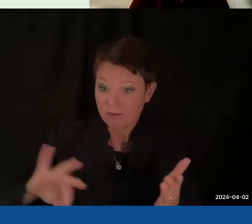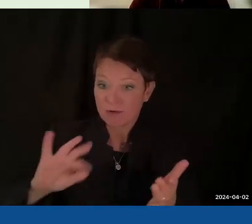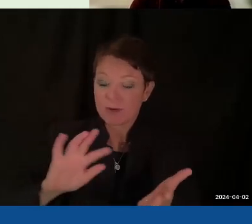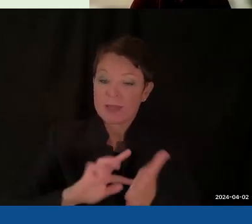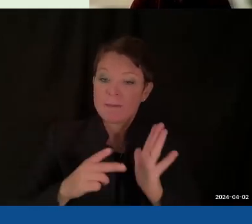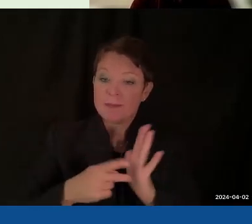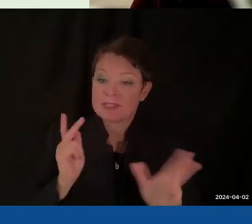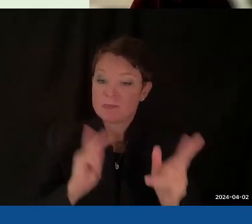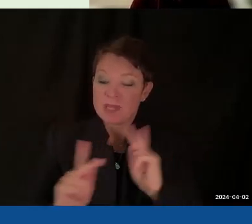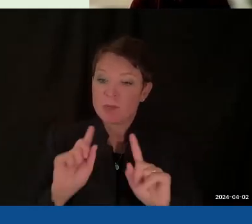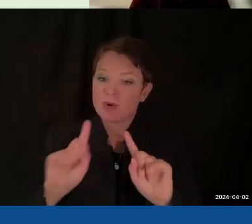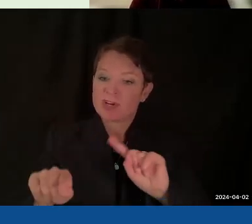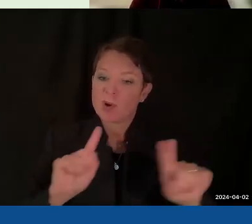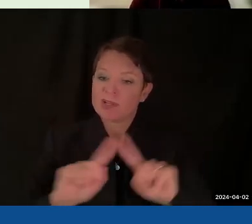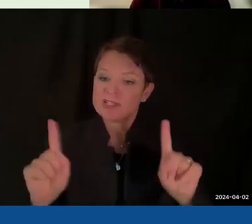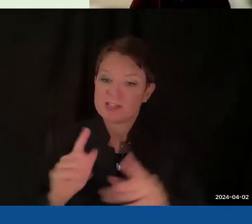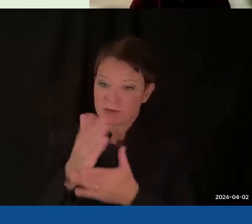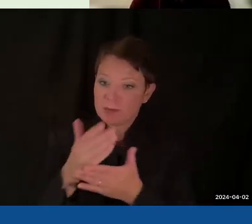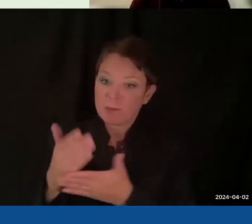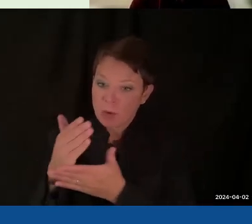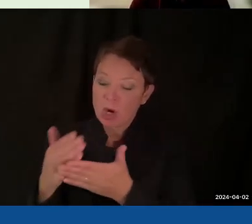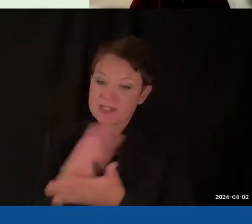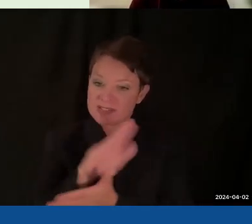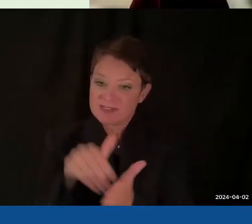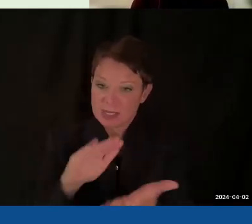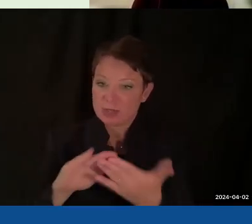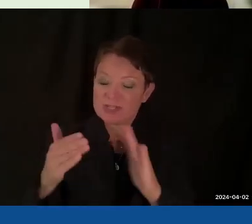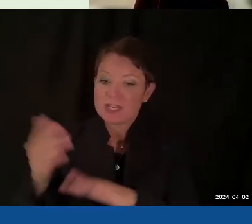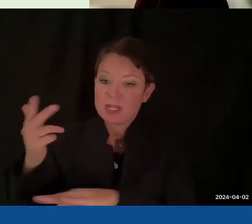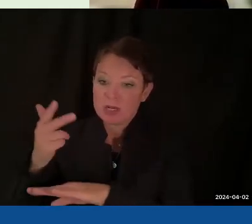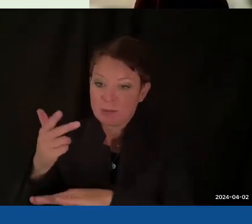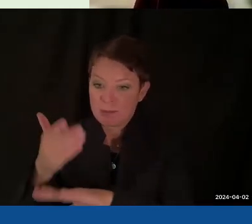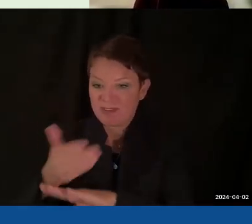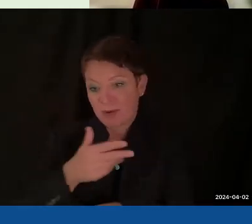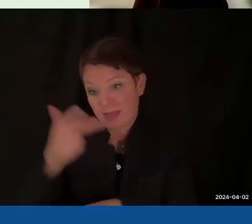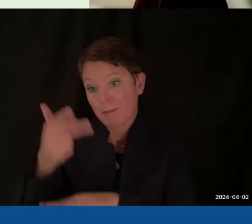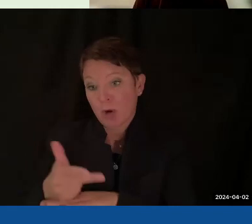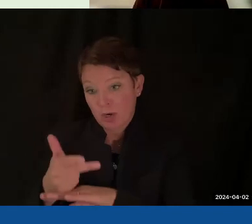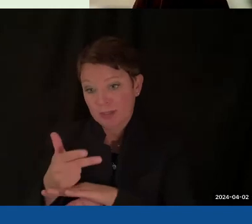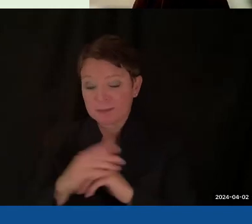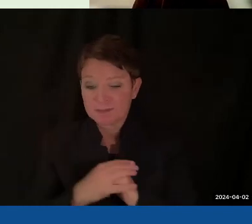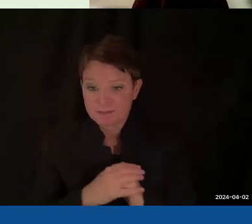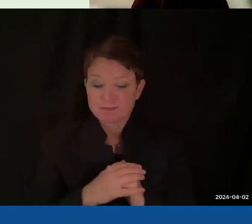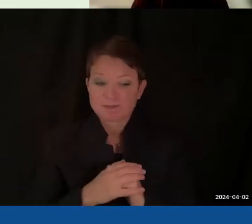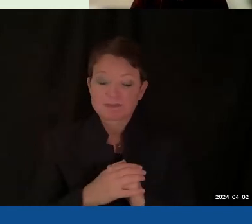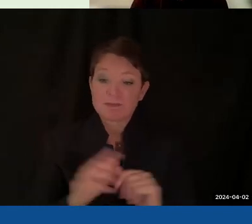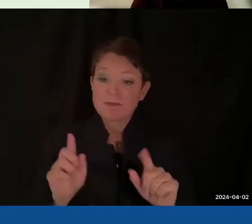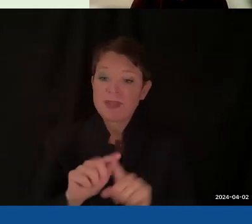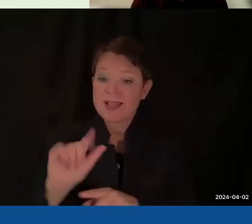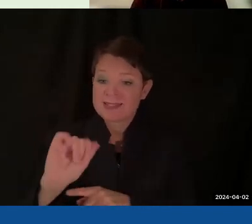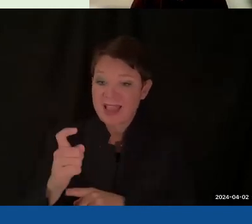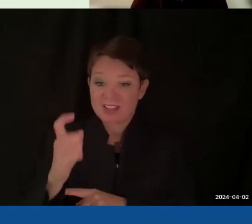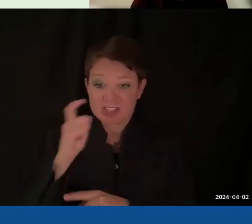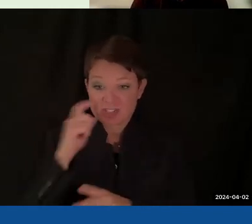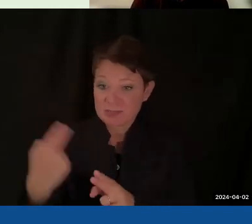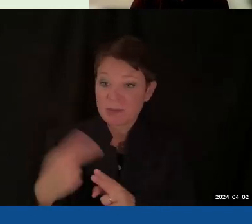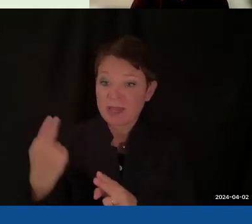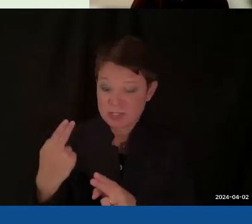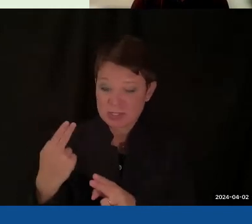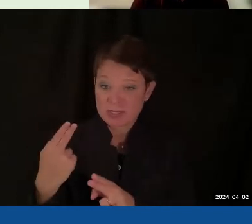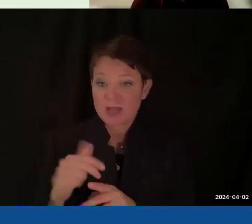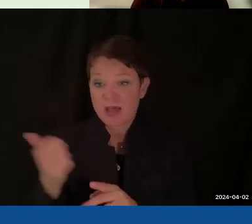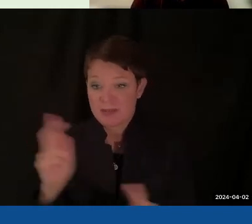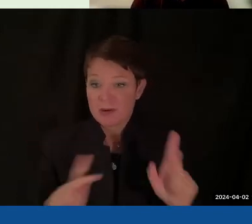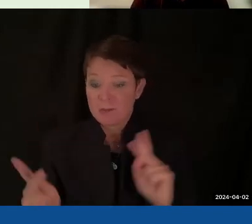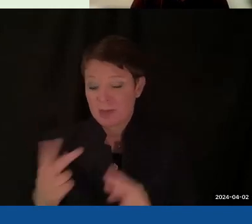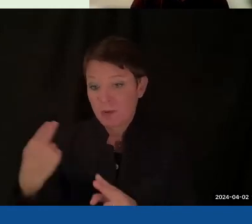that people are going to be going to different parts of Center City before they park their vehicles. And as Alex had just noted, and as other